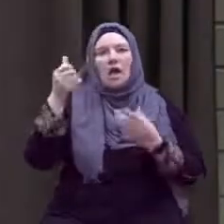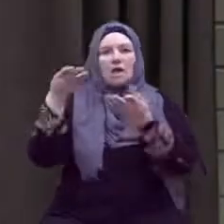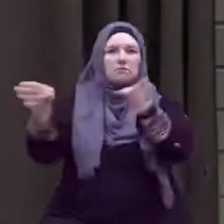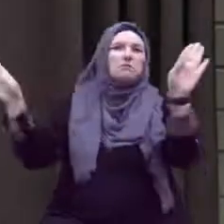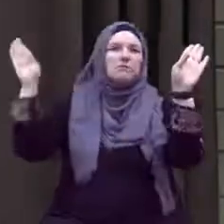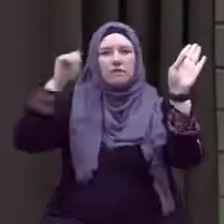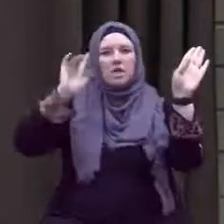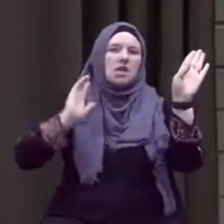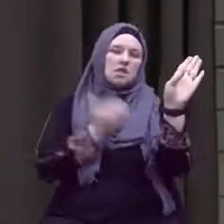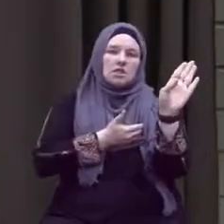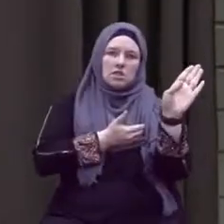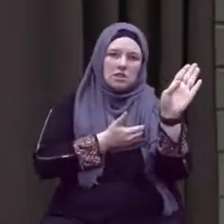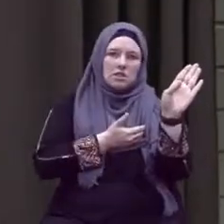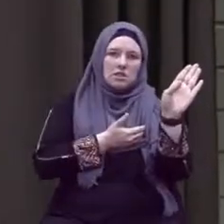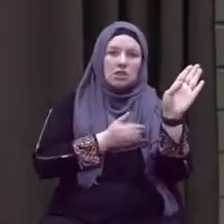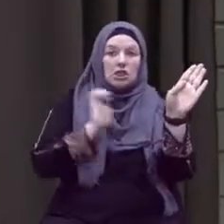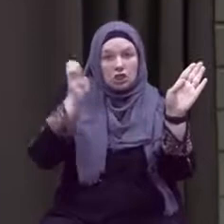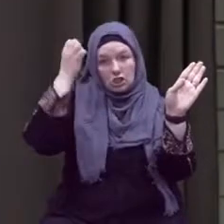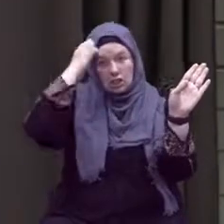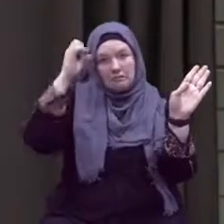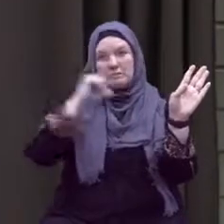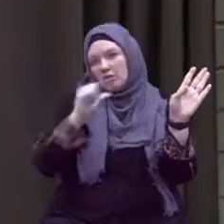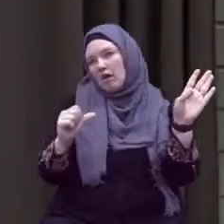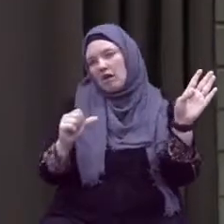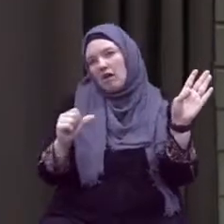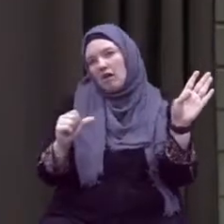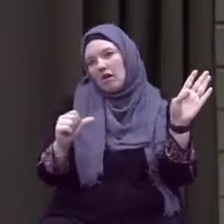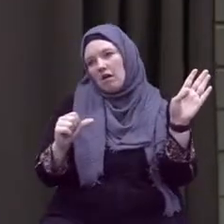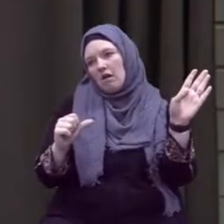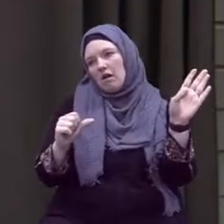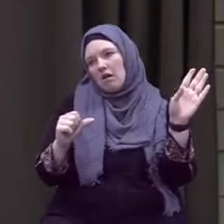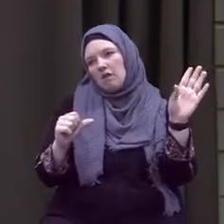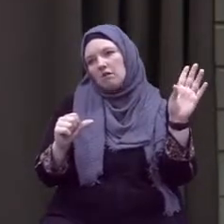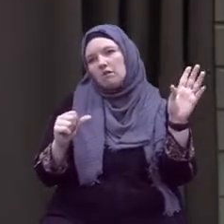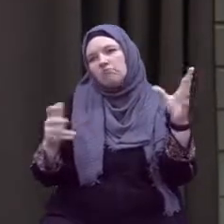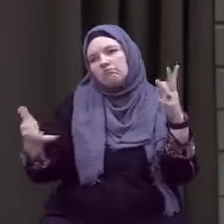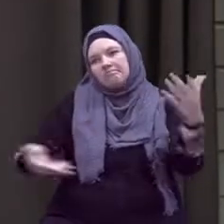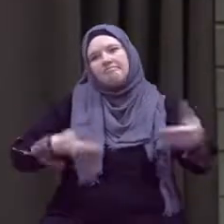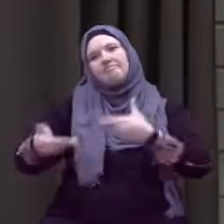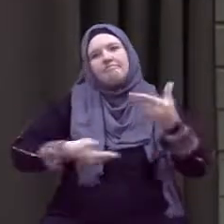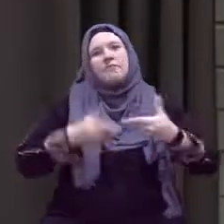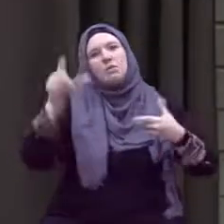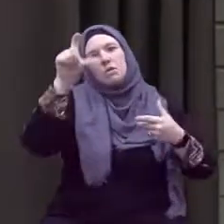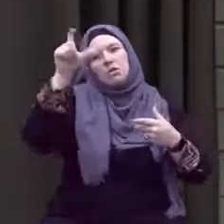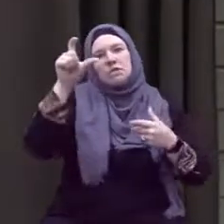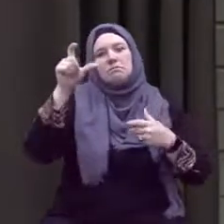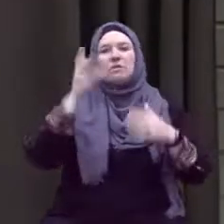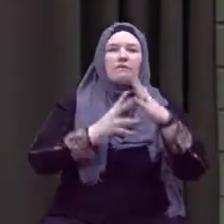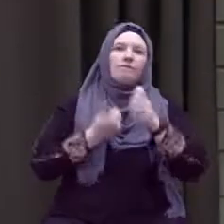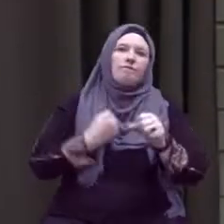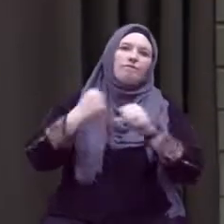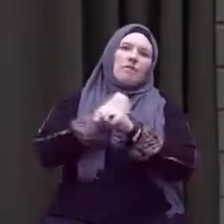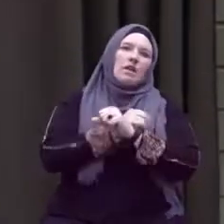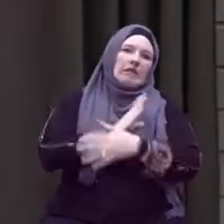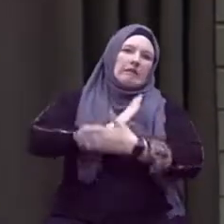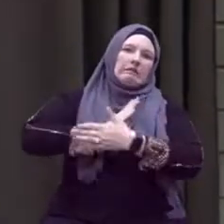us. Europe is not receiving Muslim immigrants. They are fighting them.